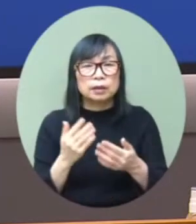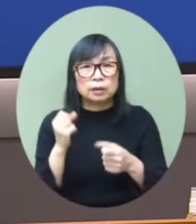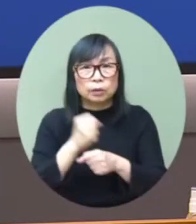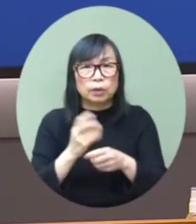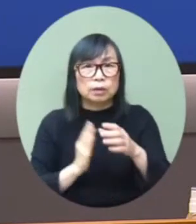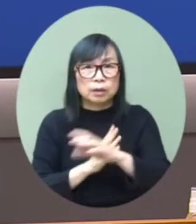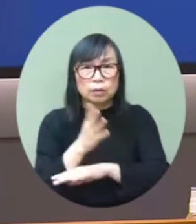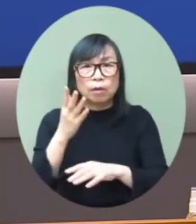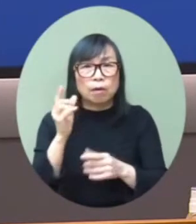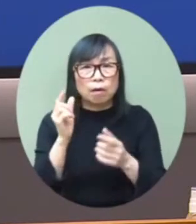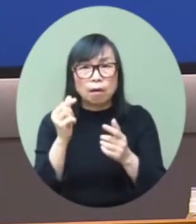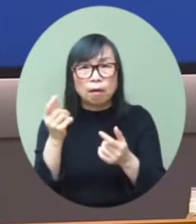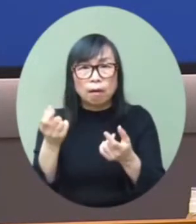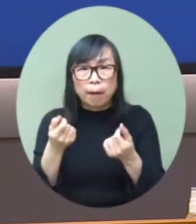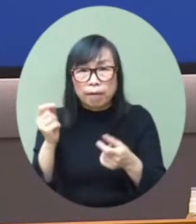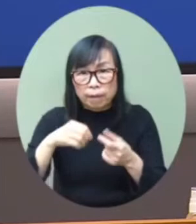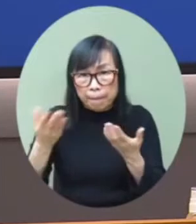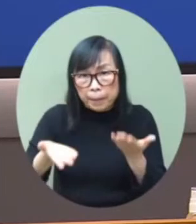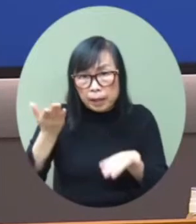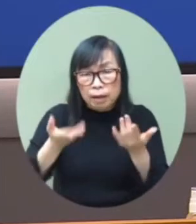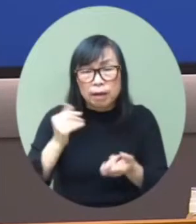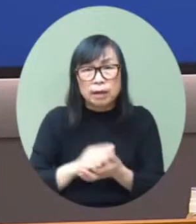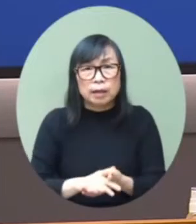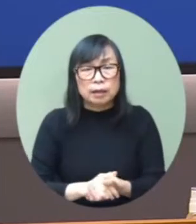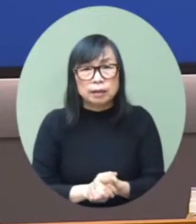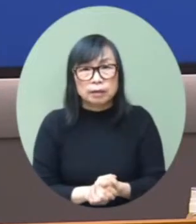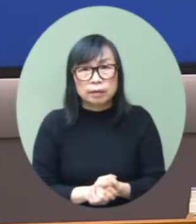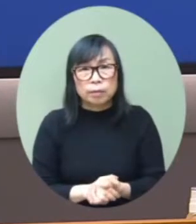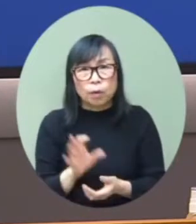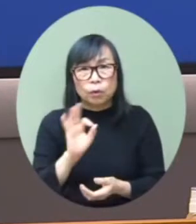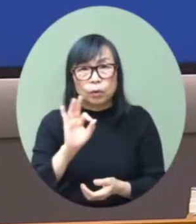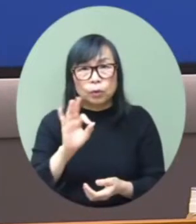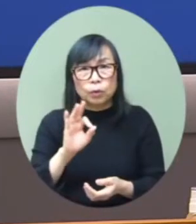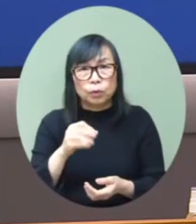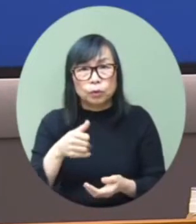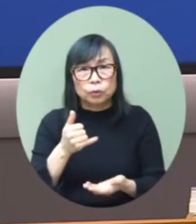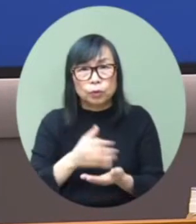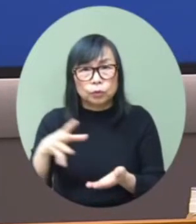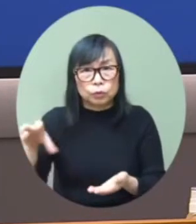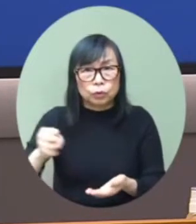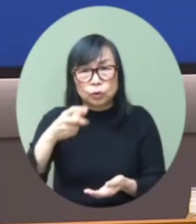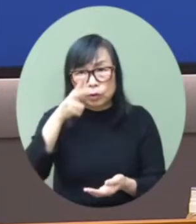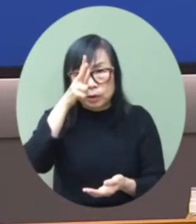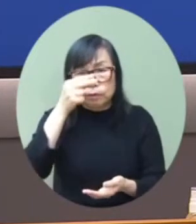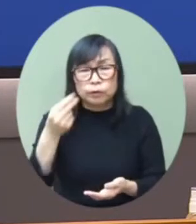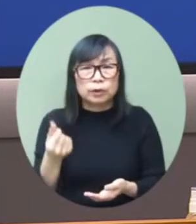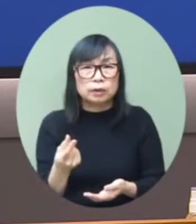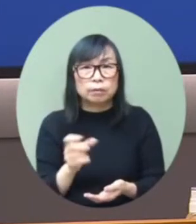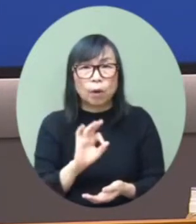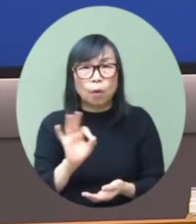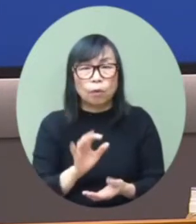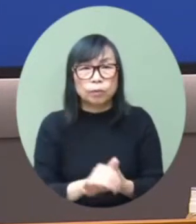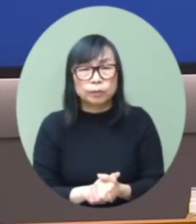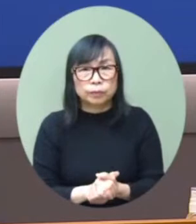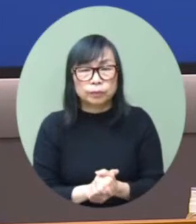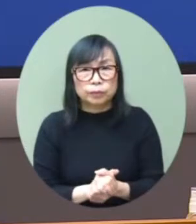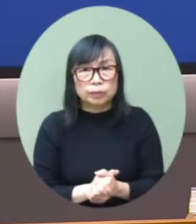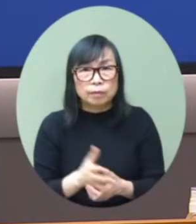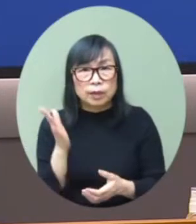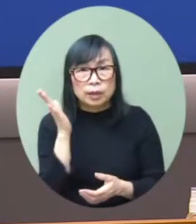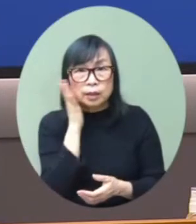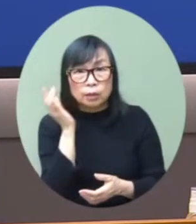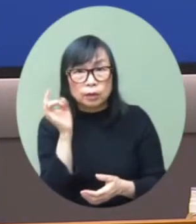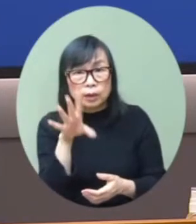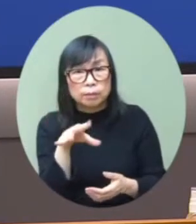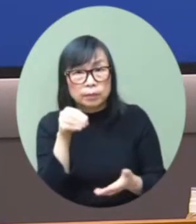well, overall, they managed to exceed that occupancy threshold. Therefore, we're